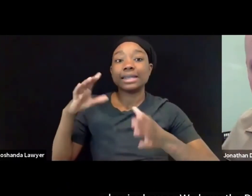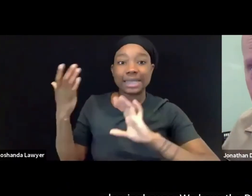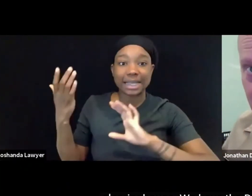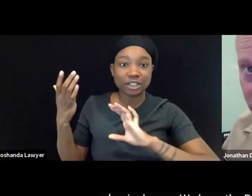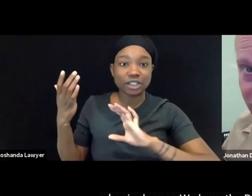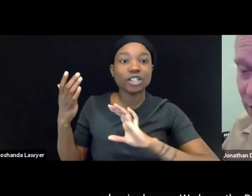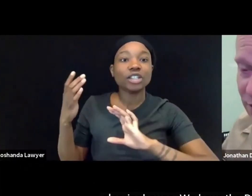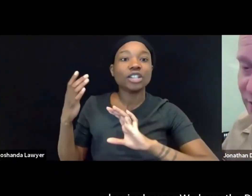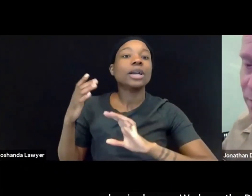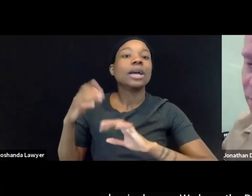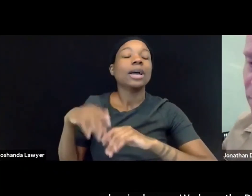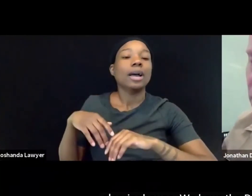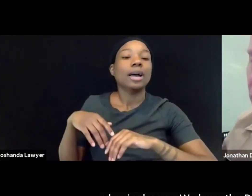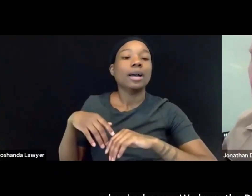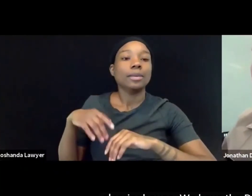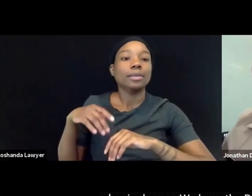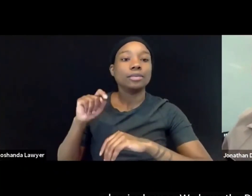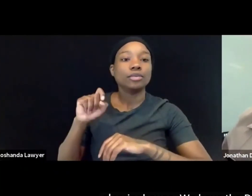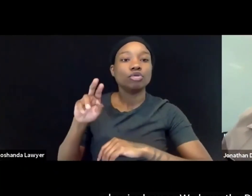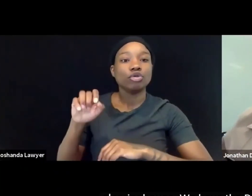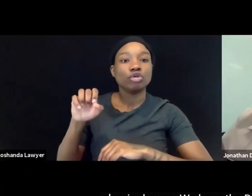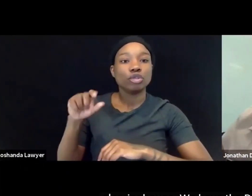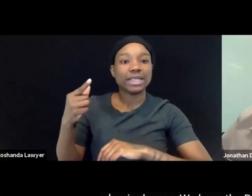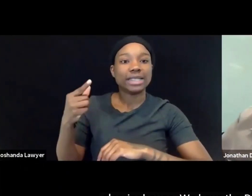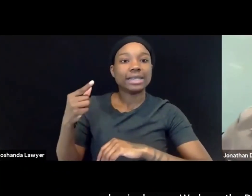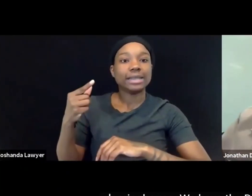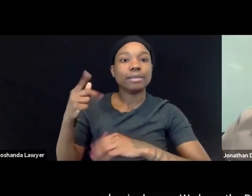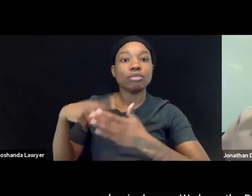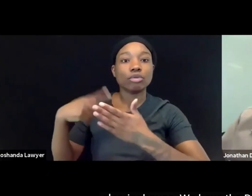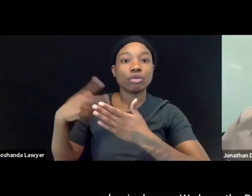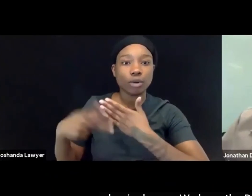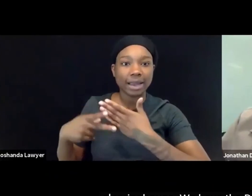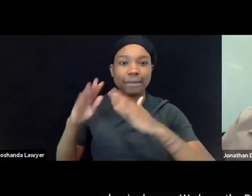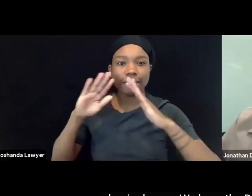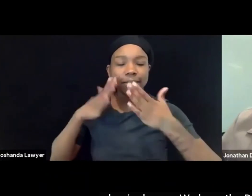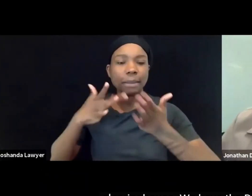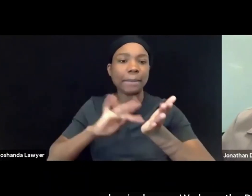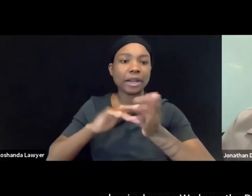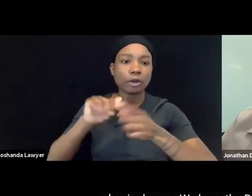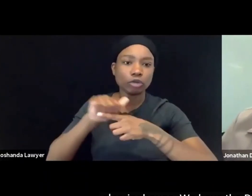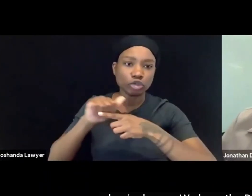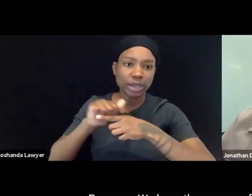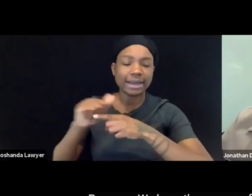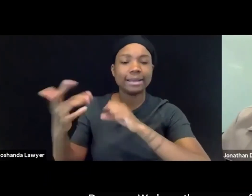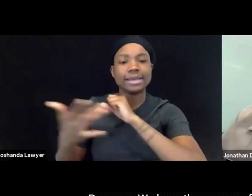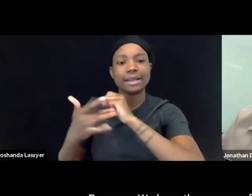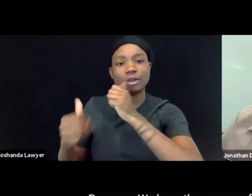assistance clearinghouse. We have the Disaster Behavioral Health Program.